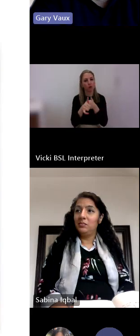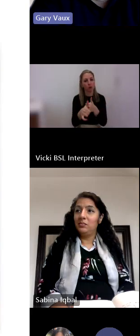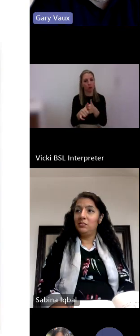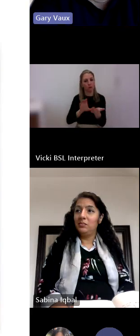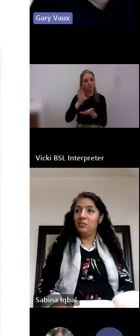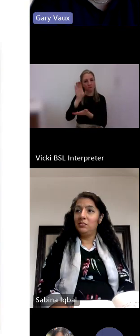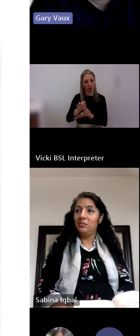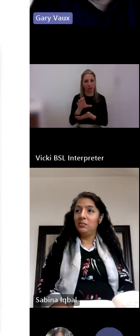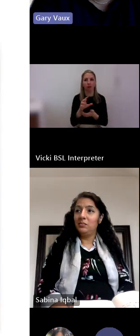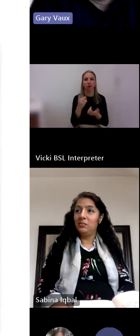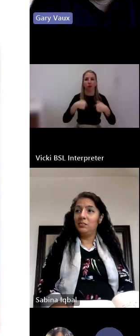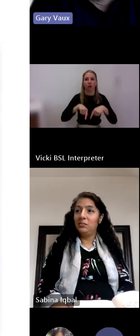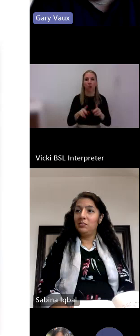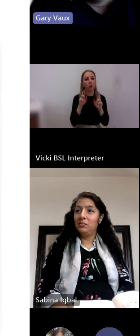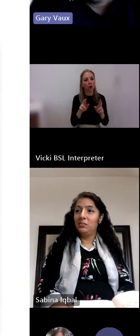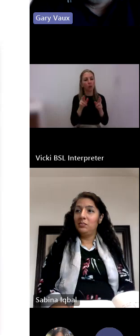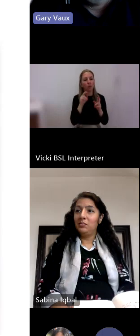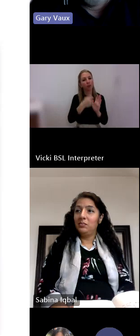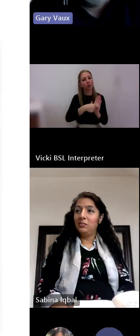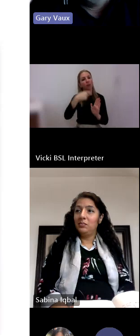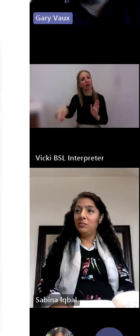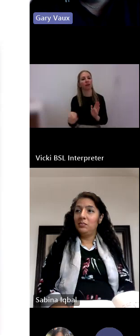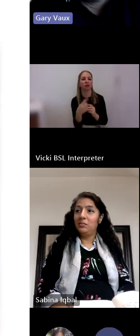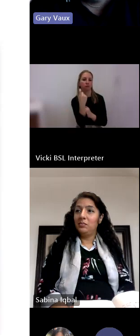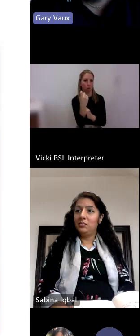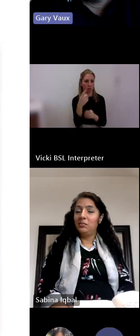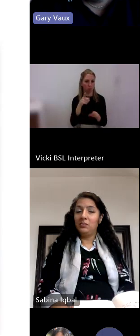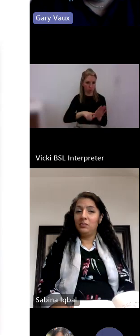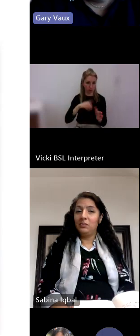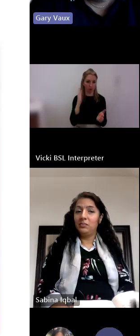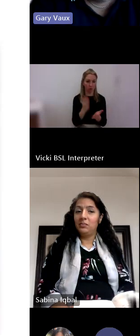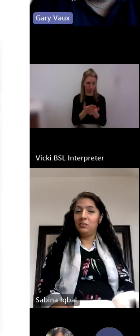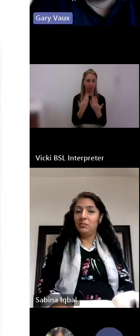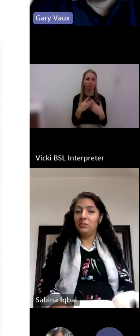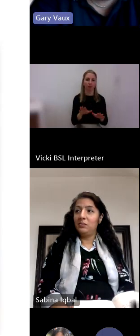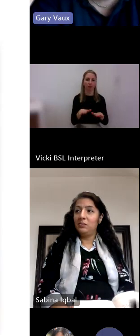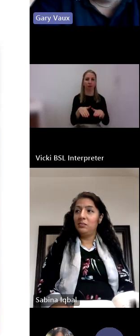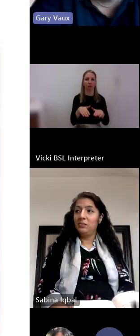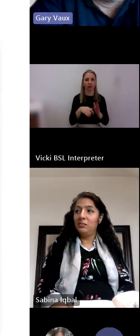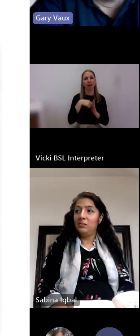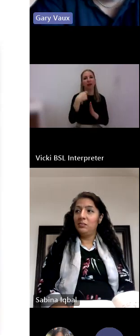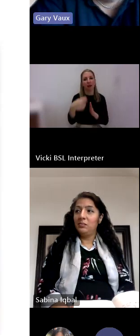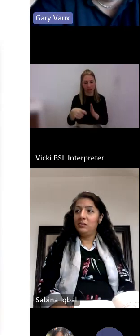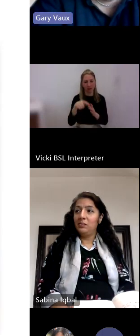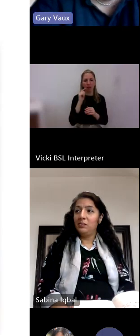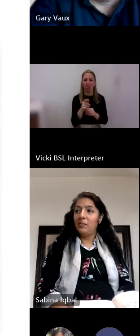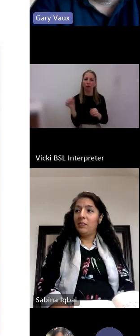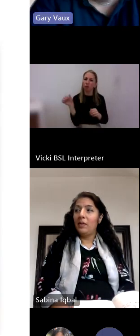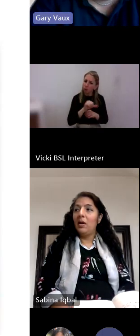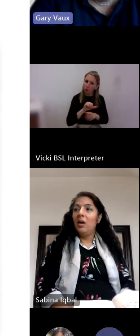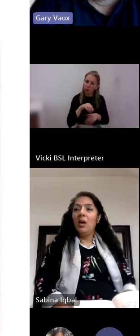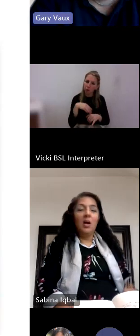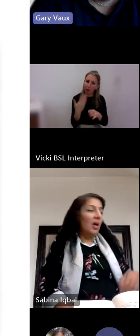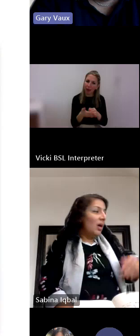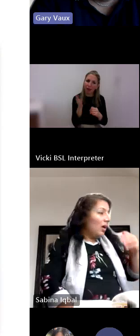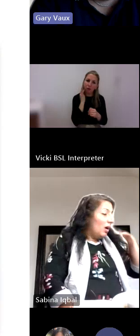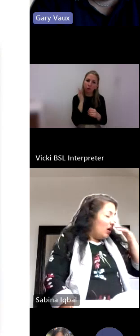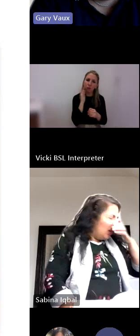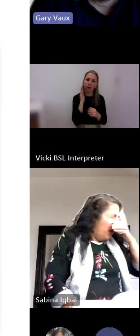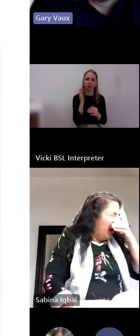hoping it would be extended for a further year, and it has been. So the Household Support Fund, which was due to end in March